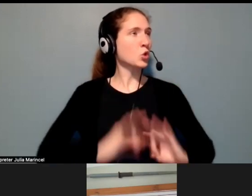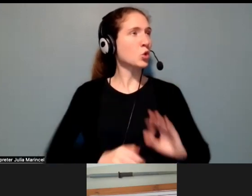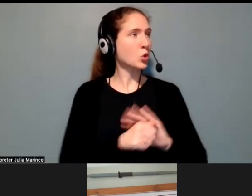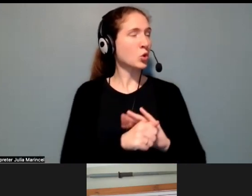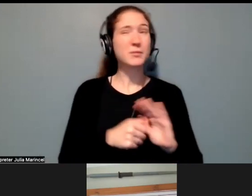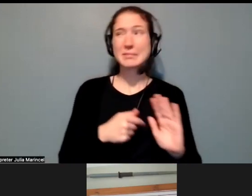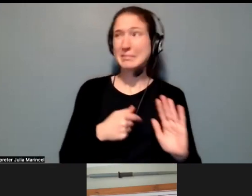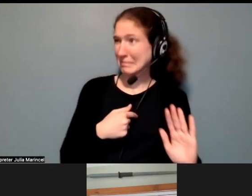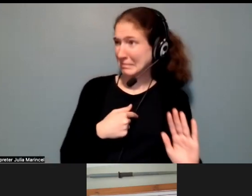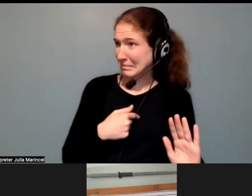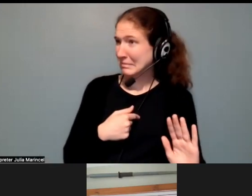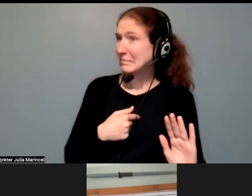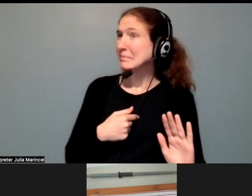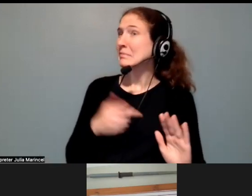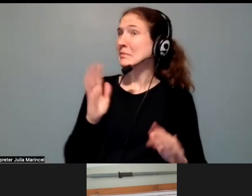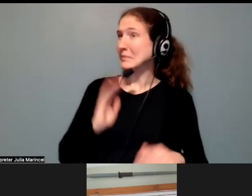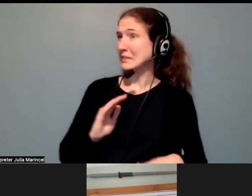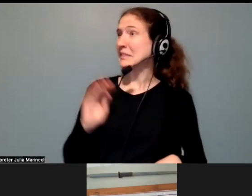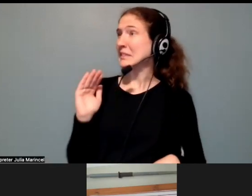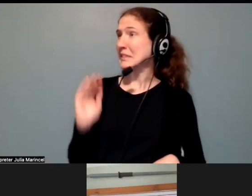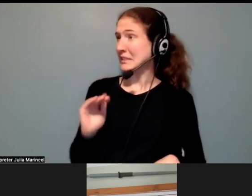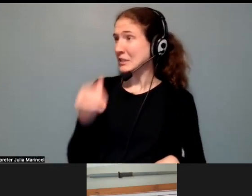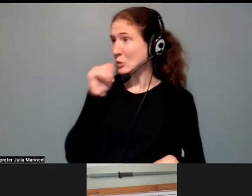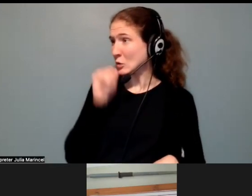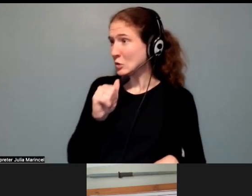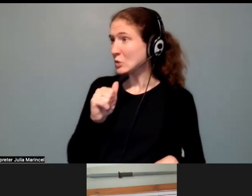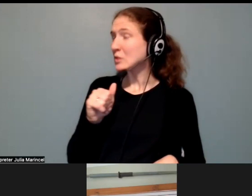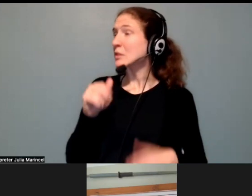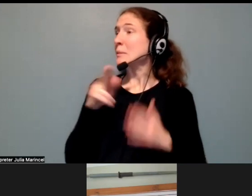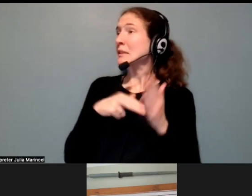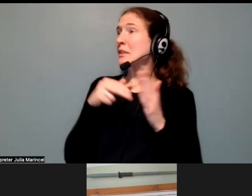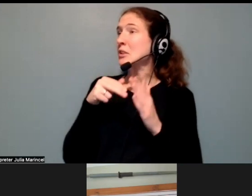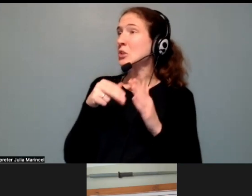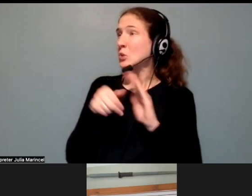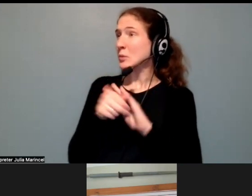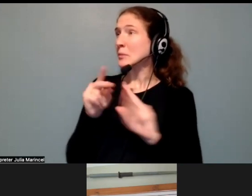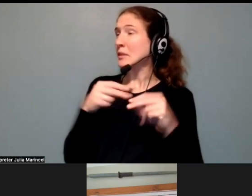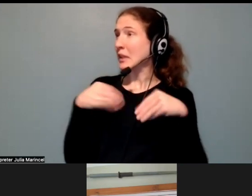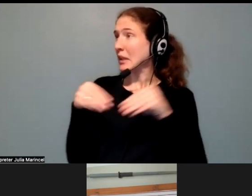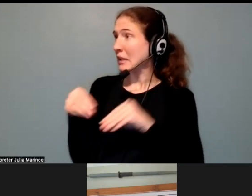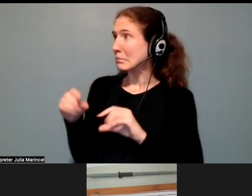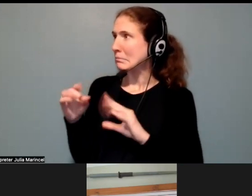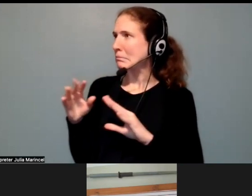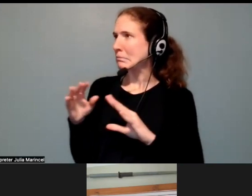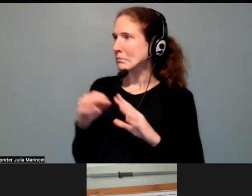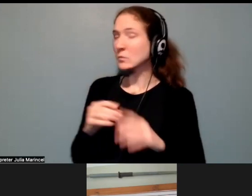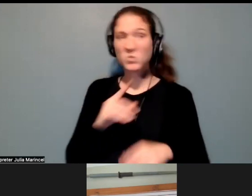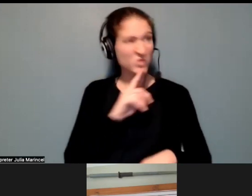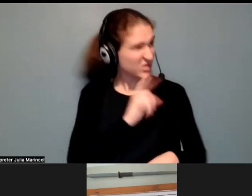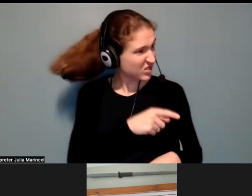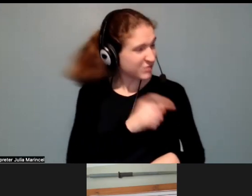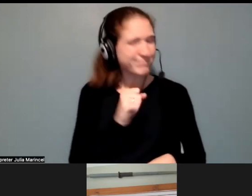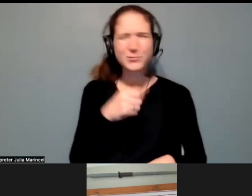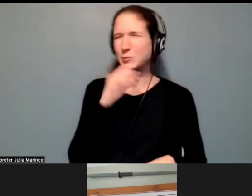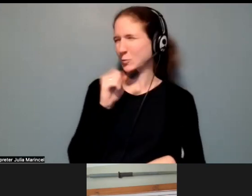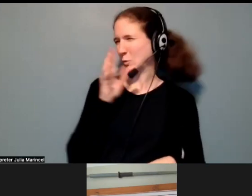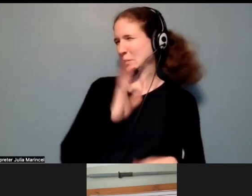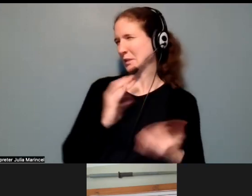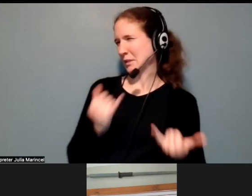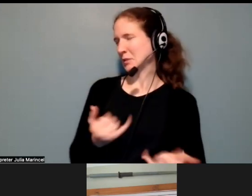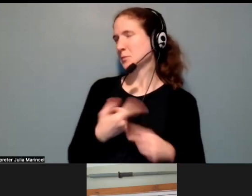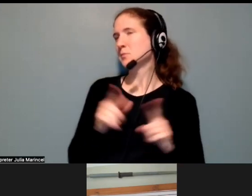painted turtles were sold. Were they? And there was yeah, well, I'm an old lady now, but you got this